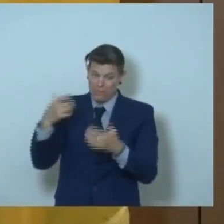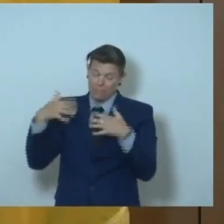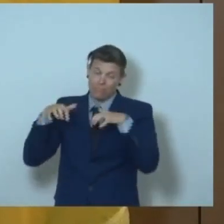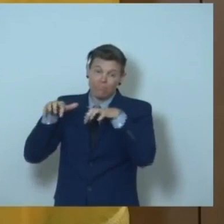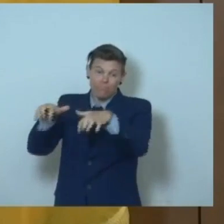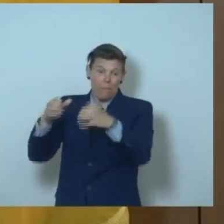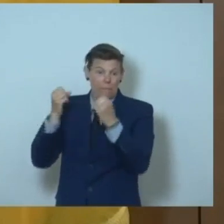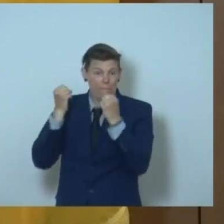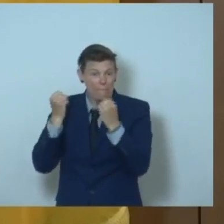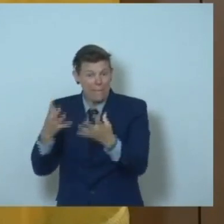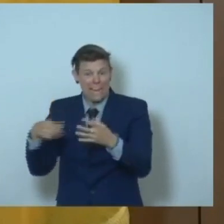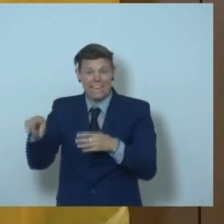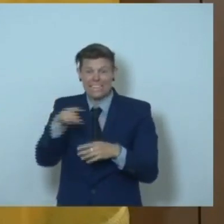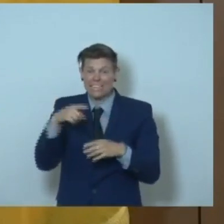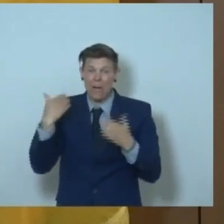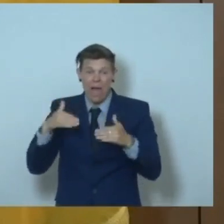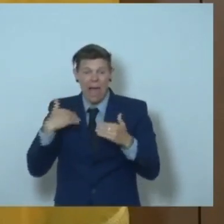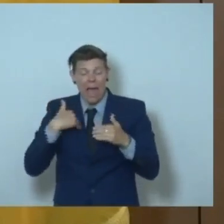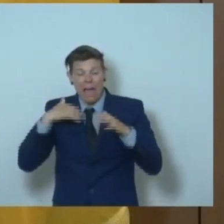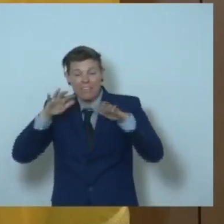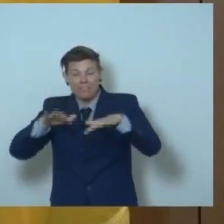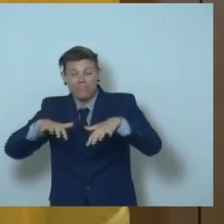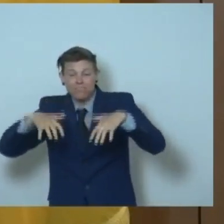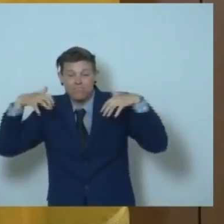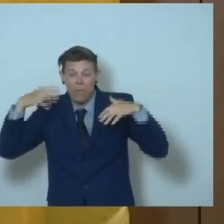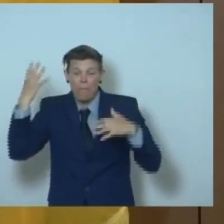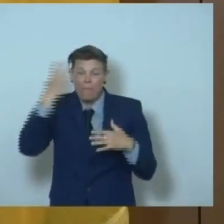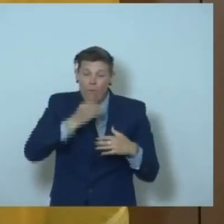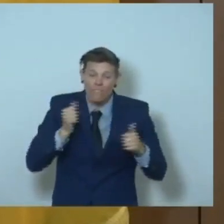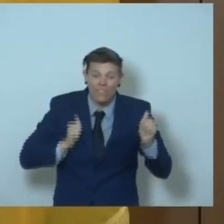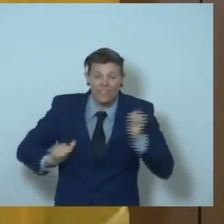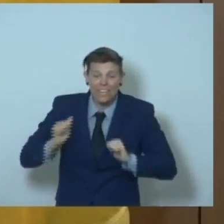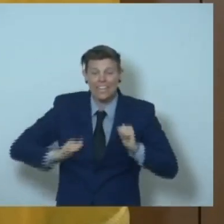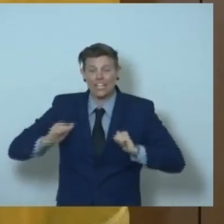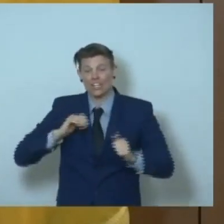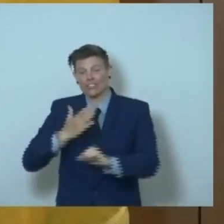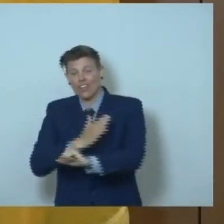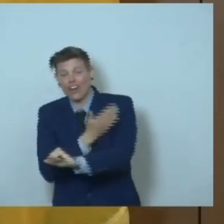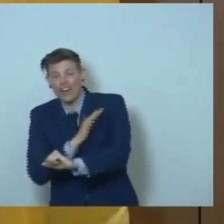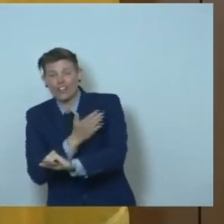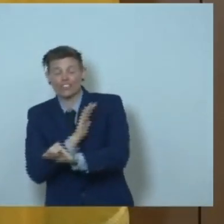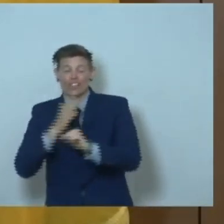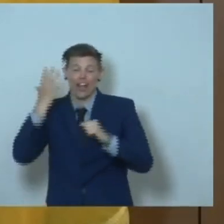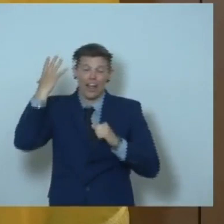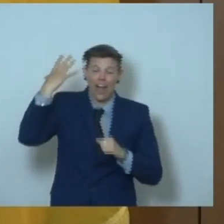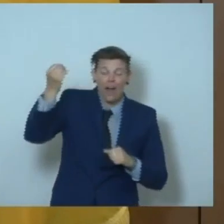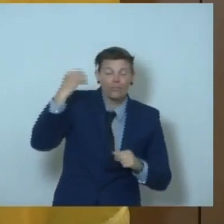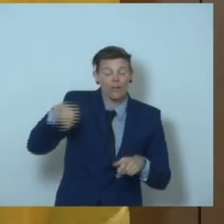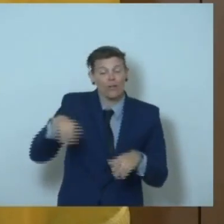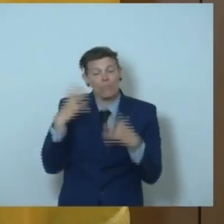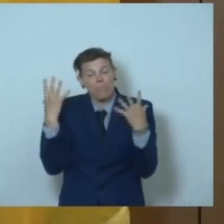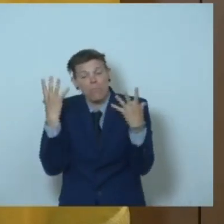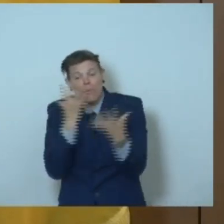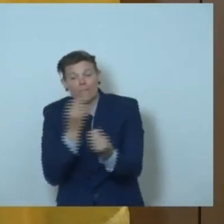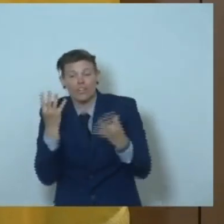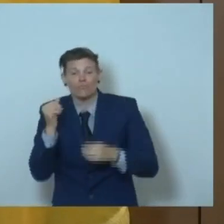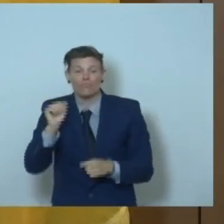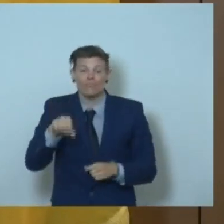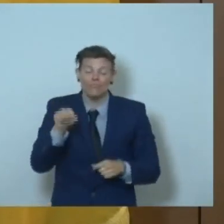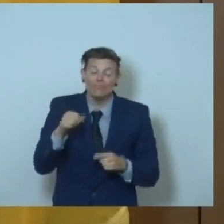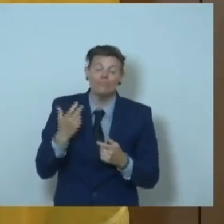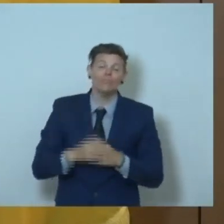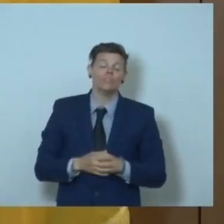outdoor venues, indoor venues for entertainment and concerts, that a large degree, which is also a good thing, of